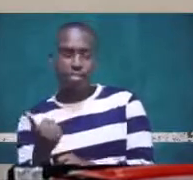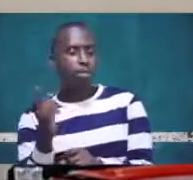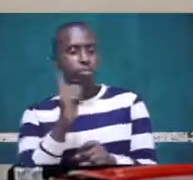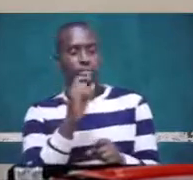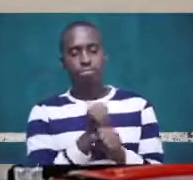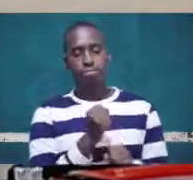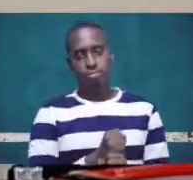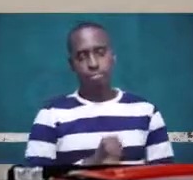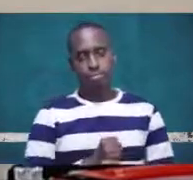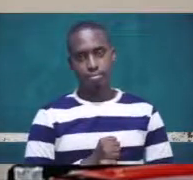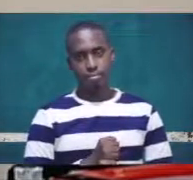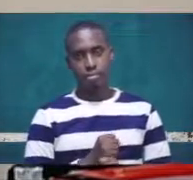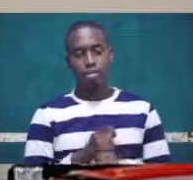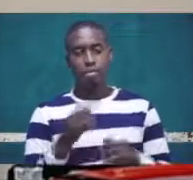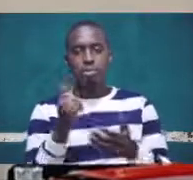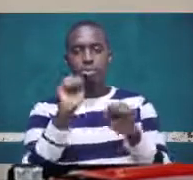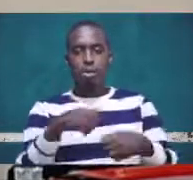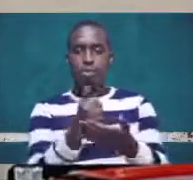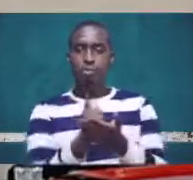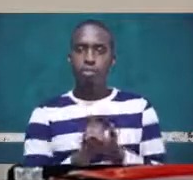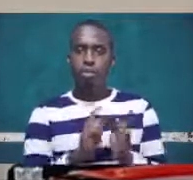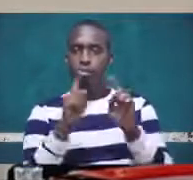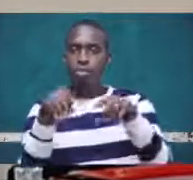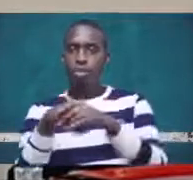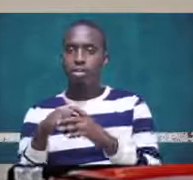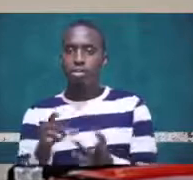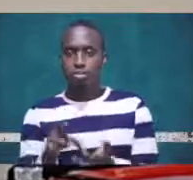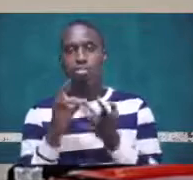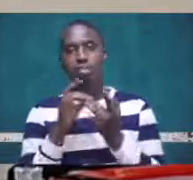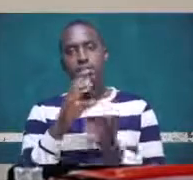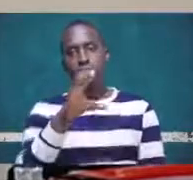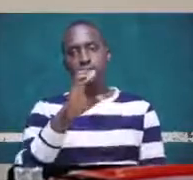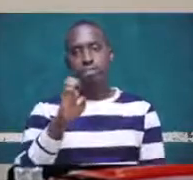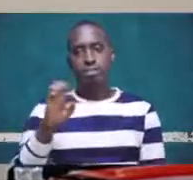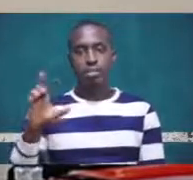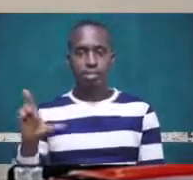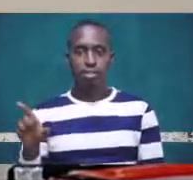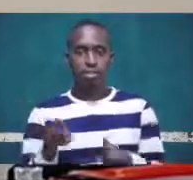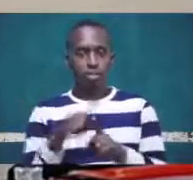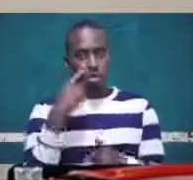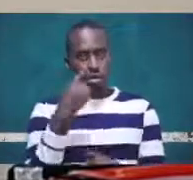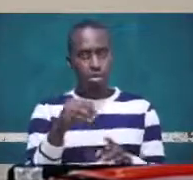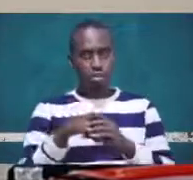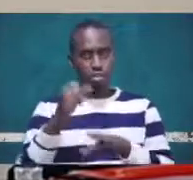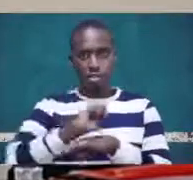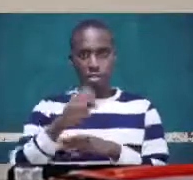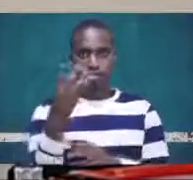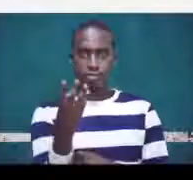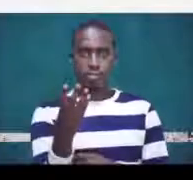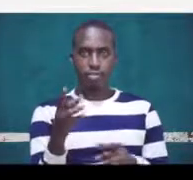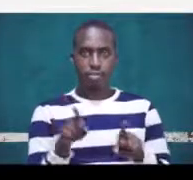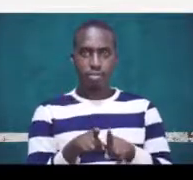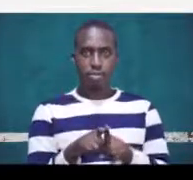inactive. Which takes us to specialized cells. The grade 11s, you looked at that in your senior 4. The